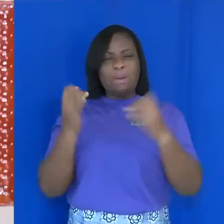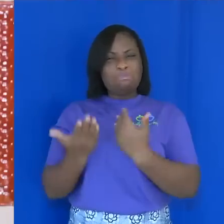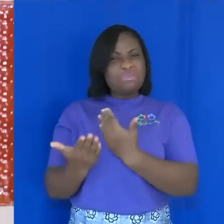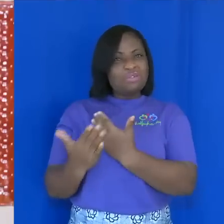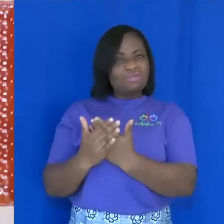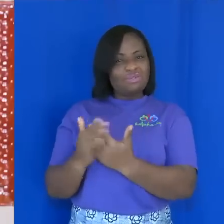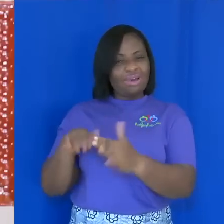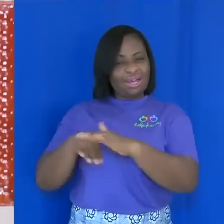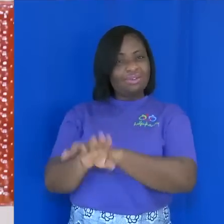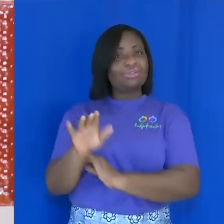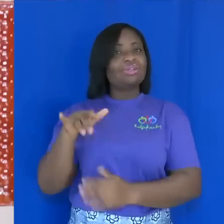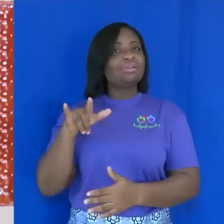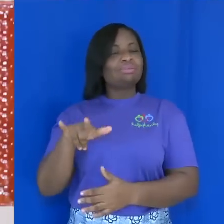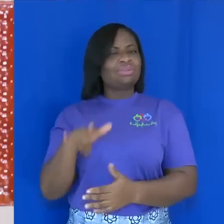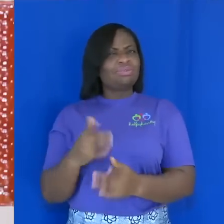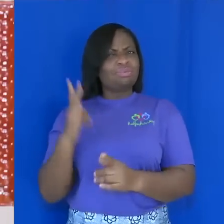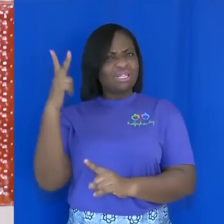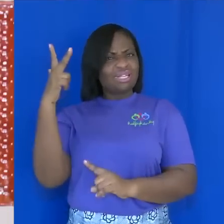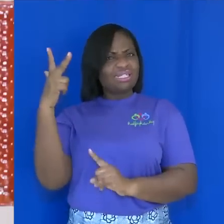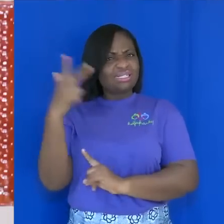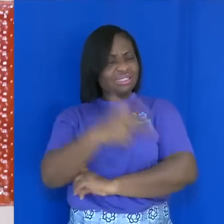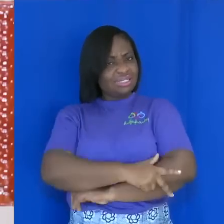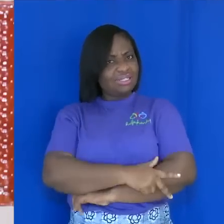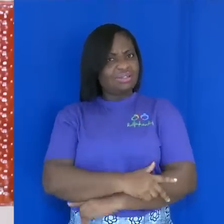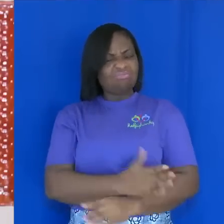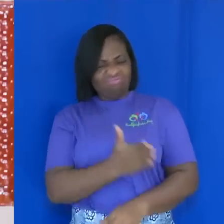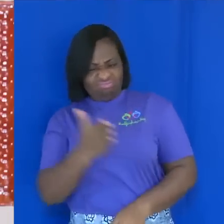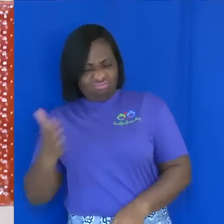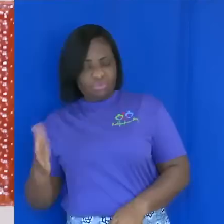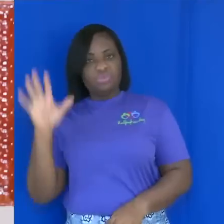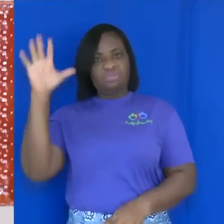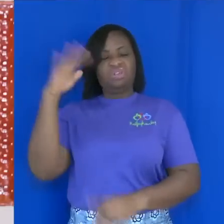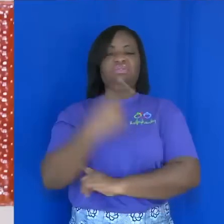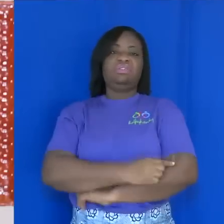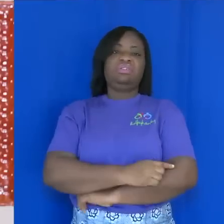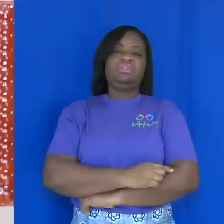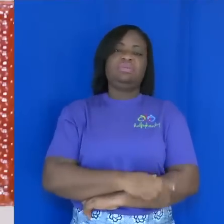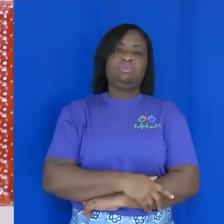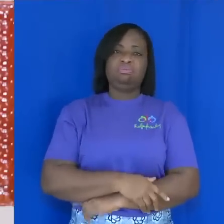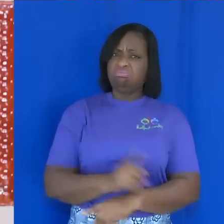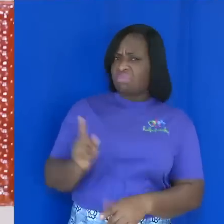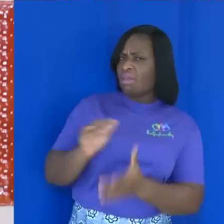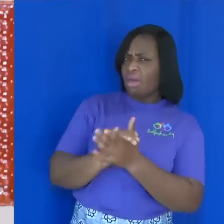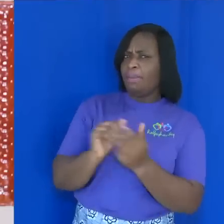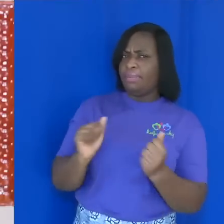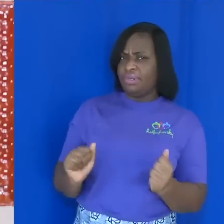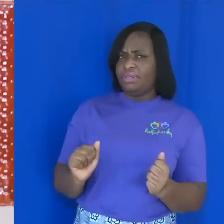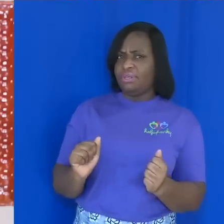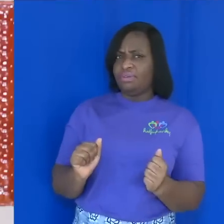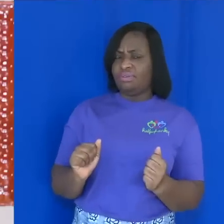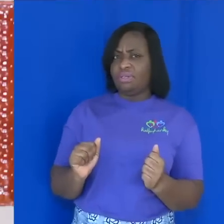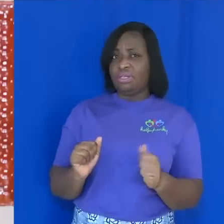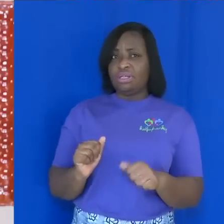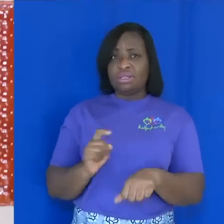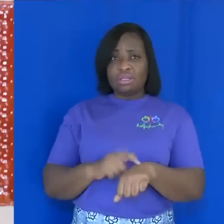the flight from 3 days to at least 5 days. I believe, in the context